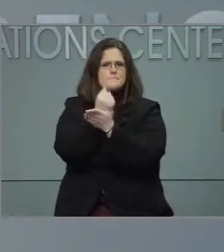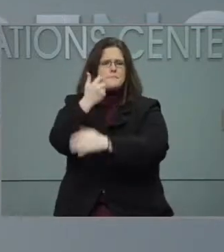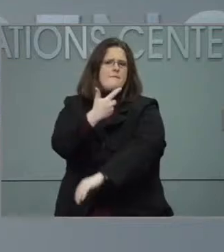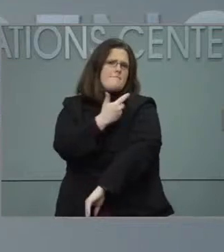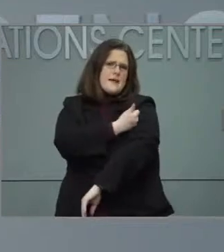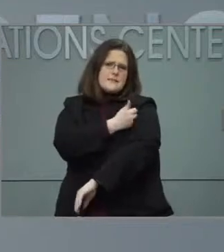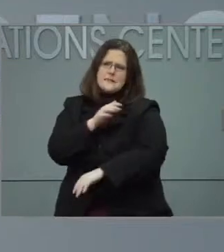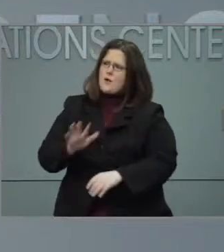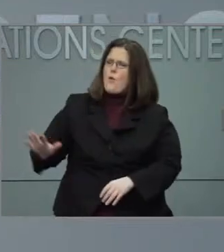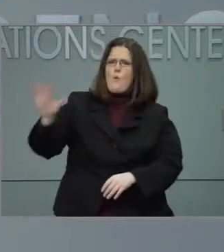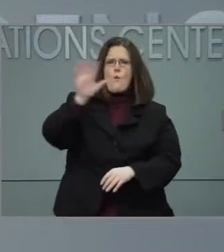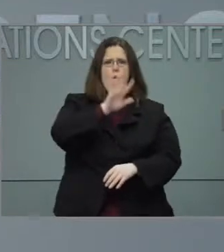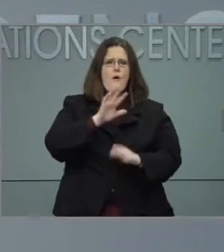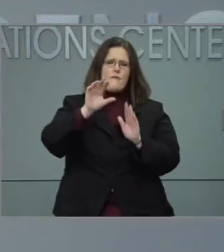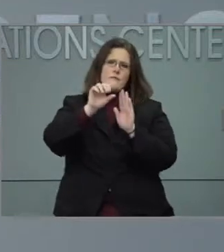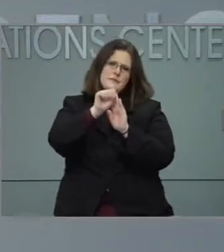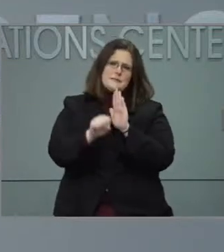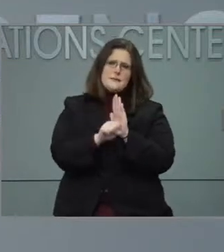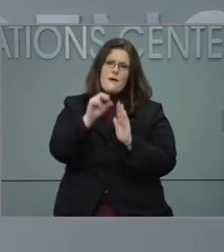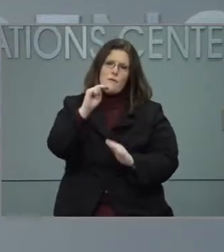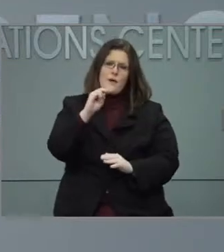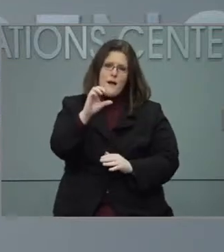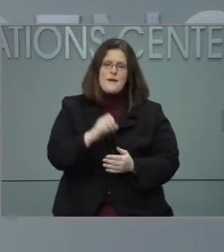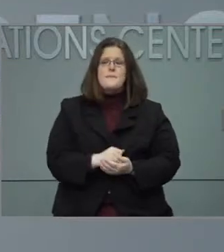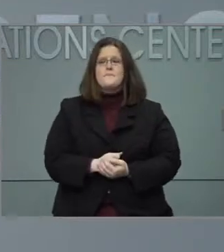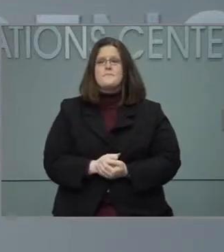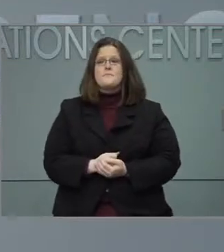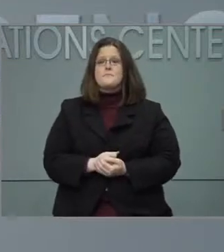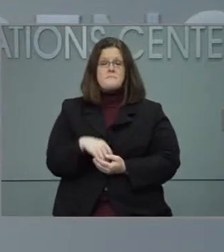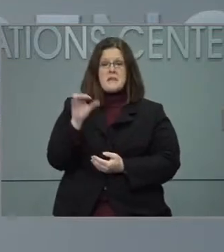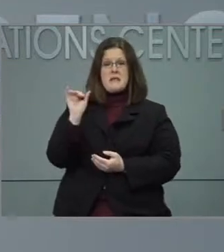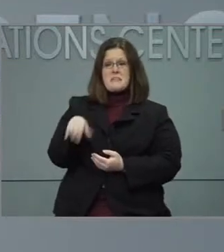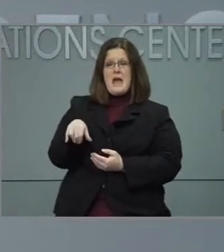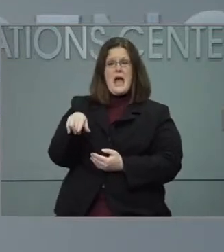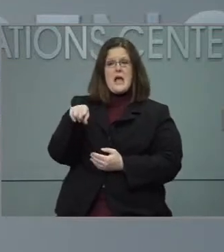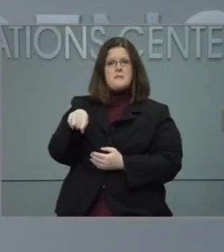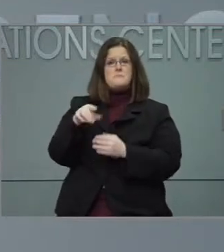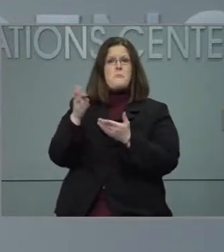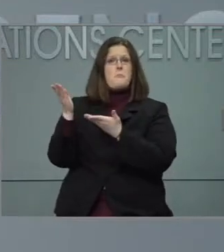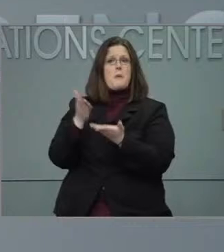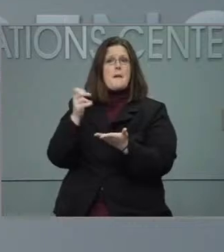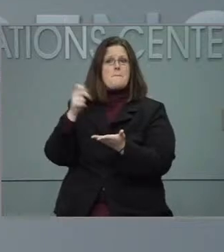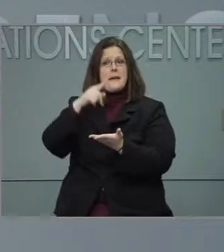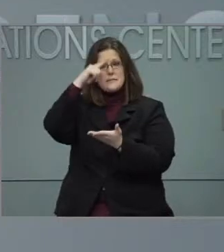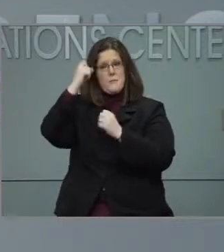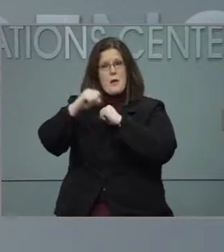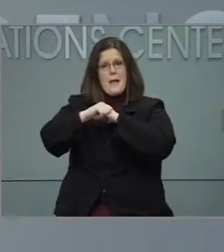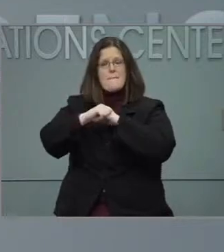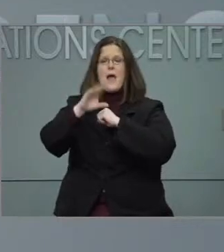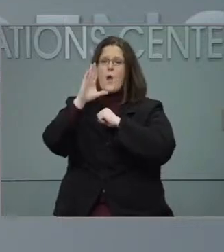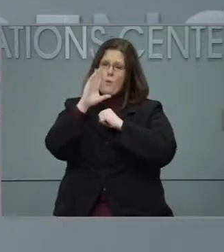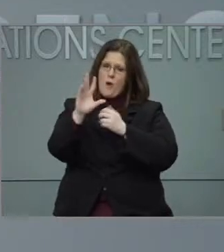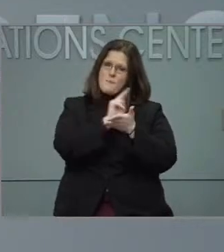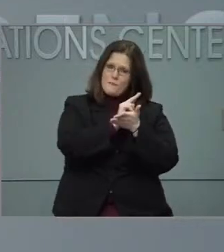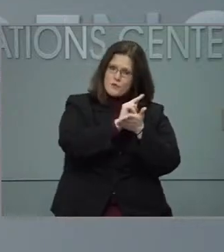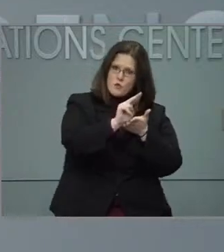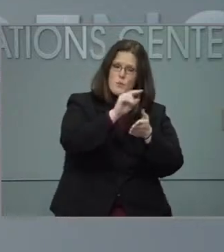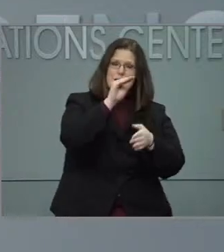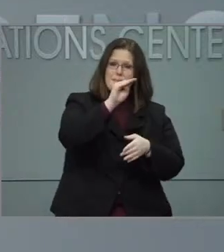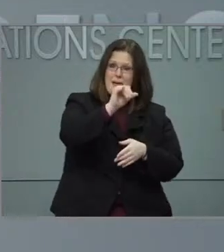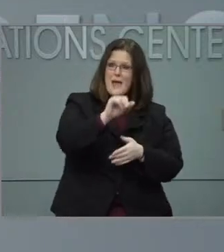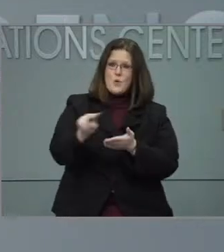vaccinations in every community across the state. The campaign will run during 2 weeks in May and 2 weeks in June, during